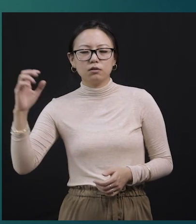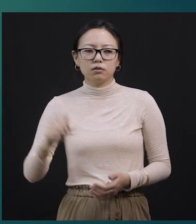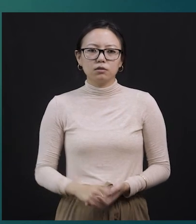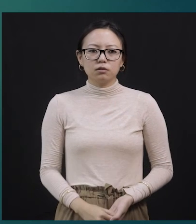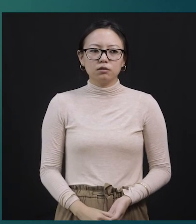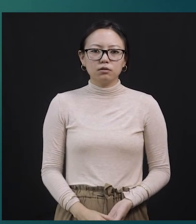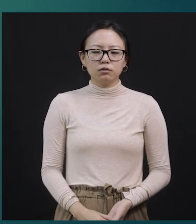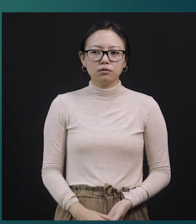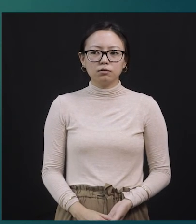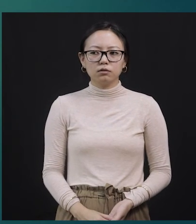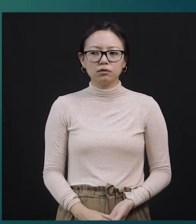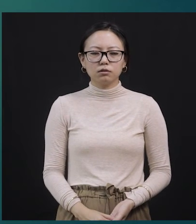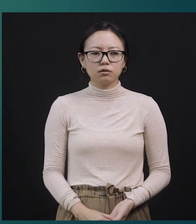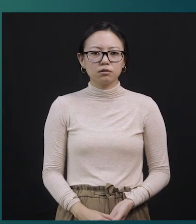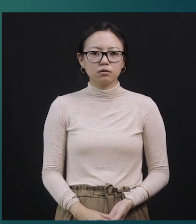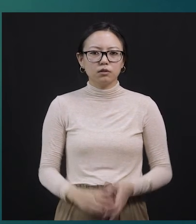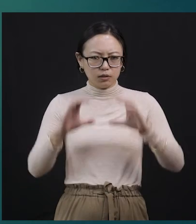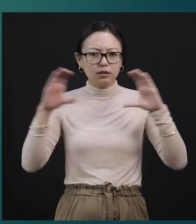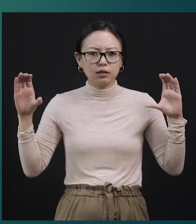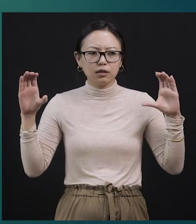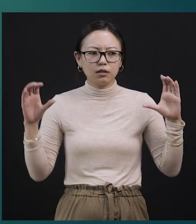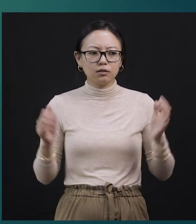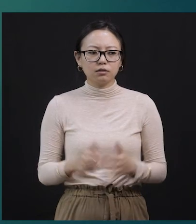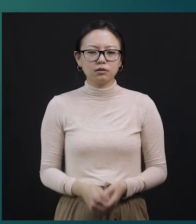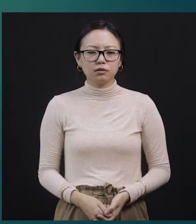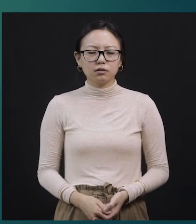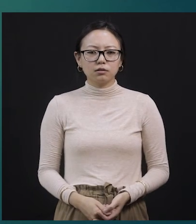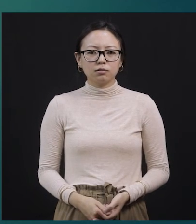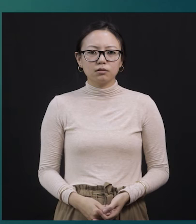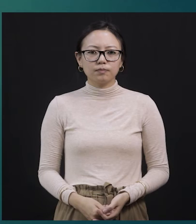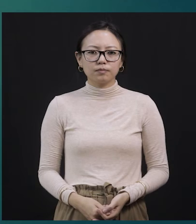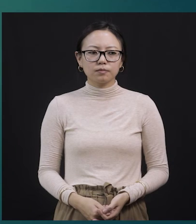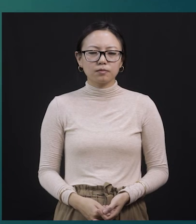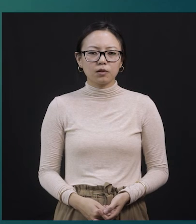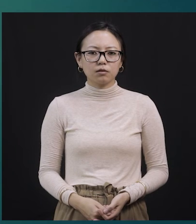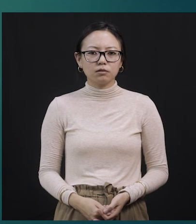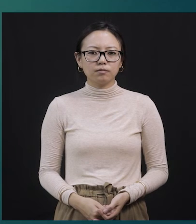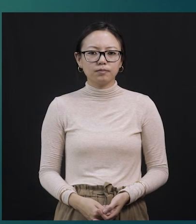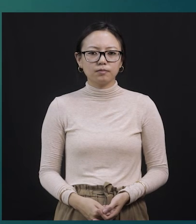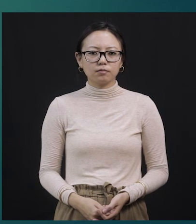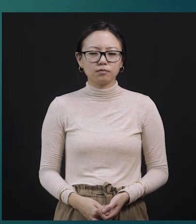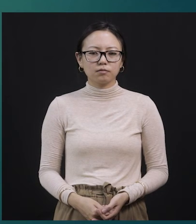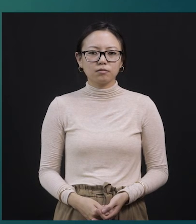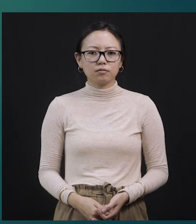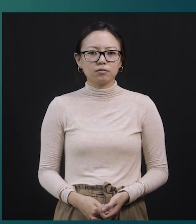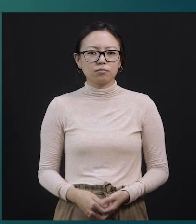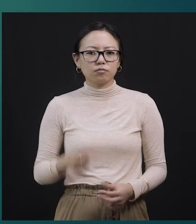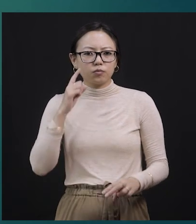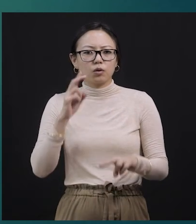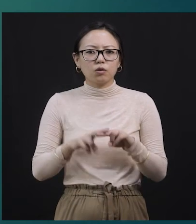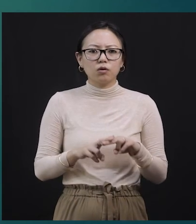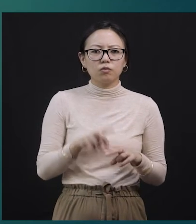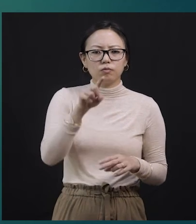59,780. Right. So am I clear, children, with you? Am I clear? It's very easy when you give interest